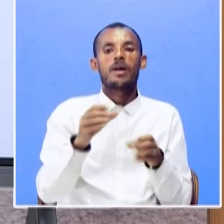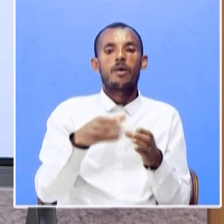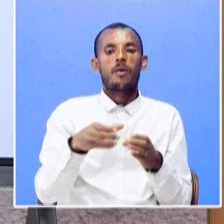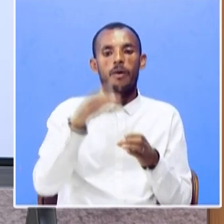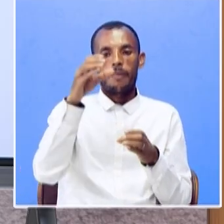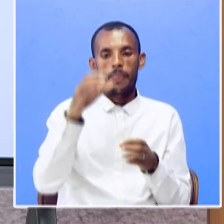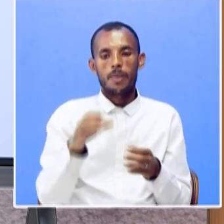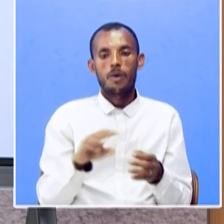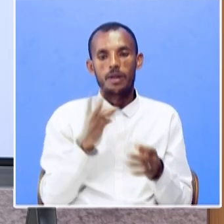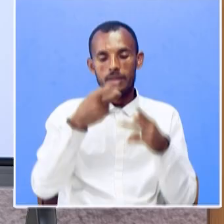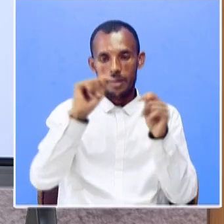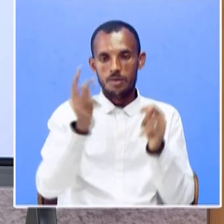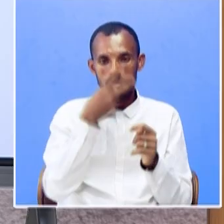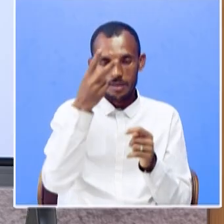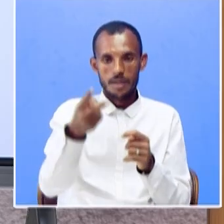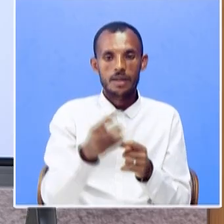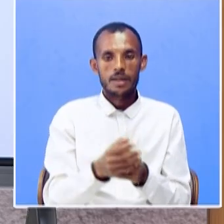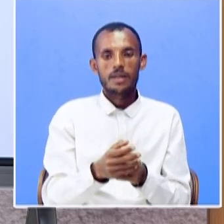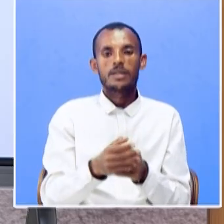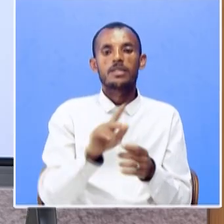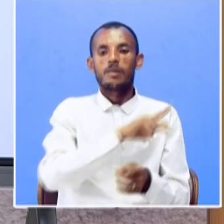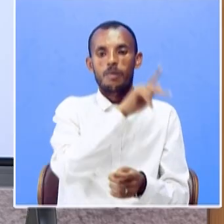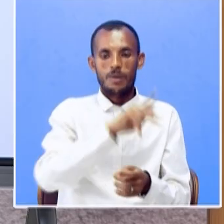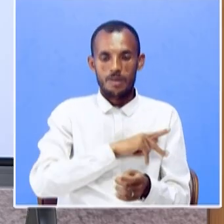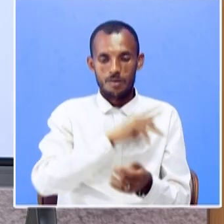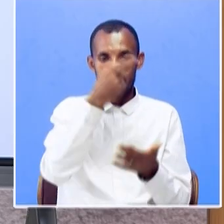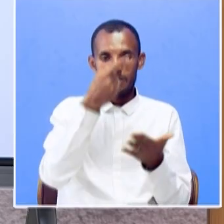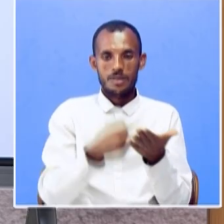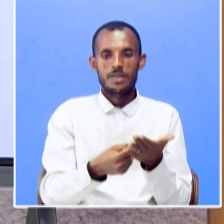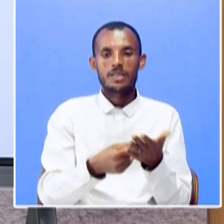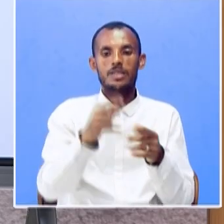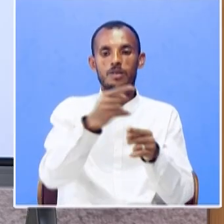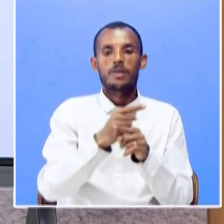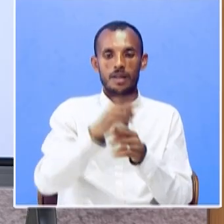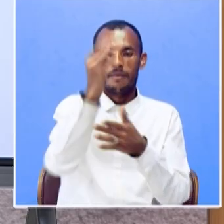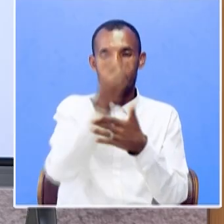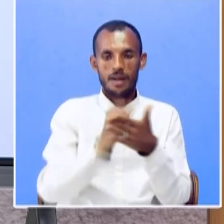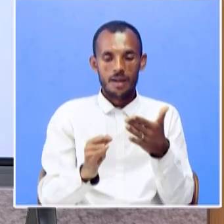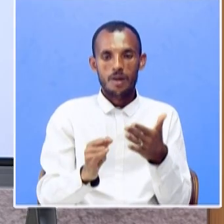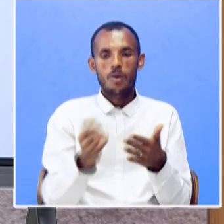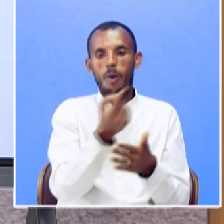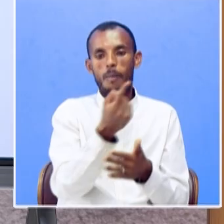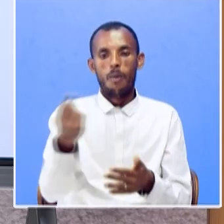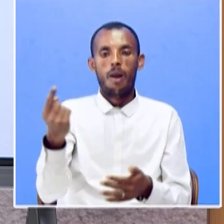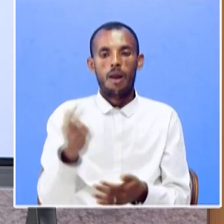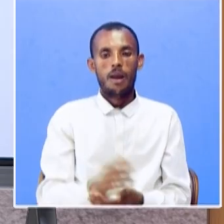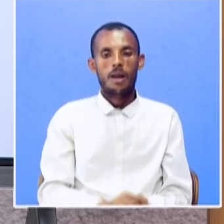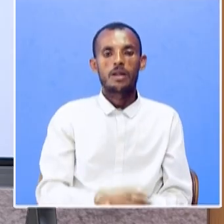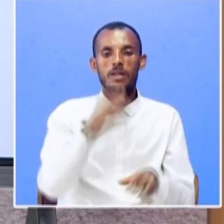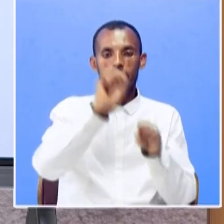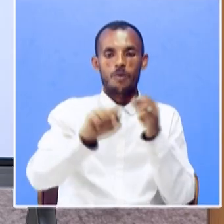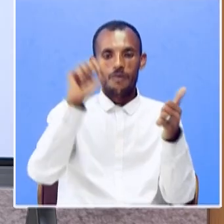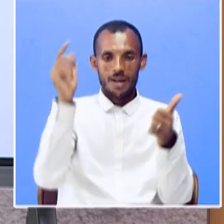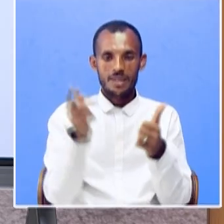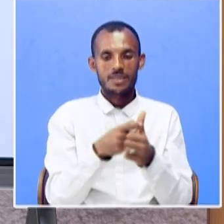So, we'll try to see the properties of these geometric figures one by one. So